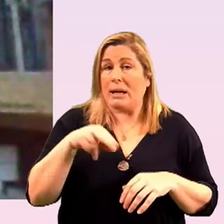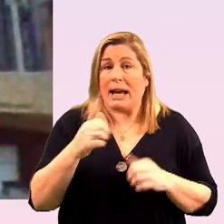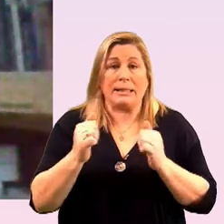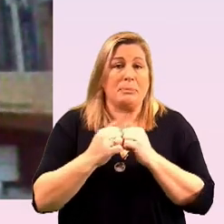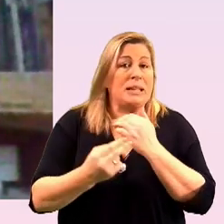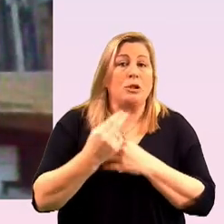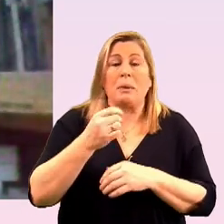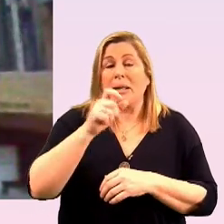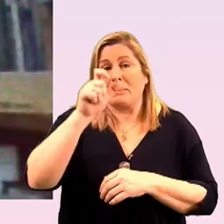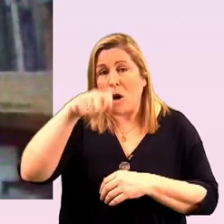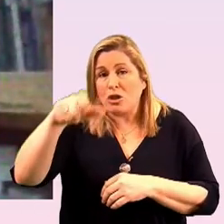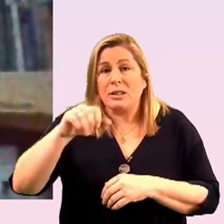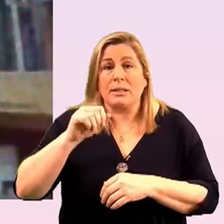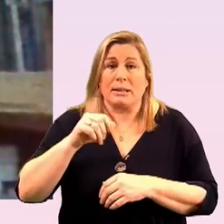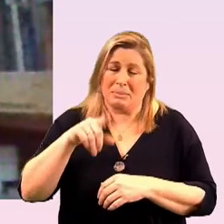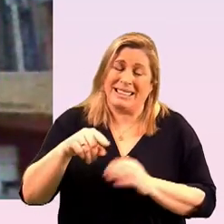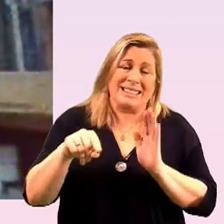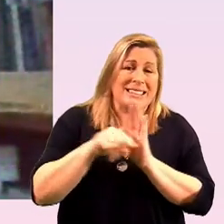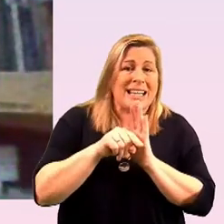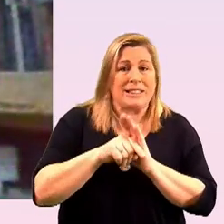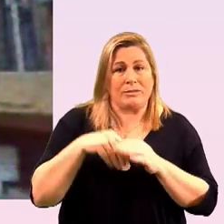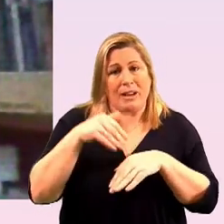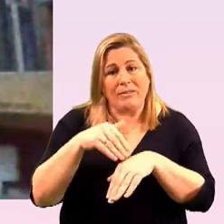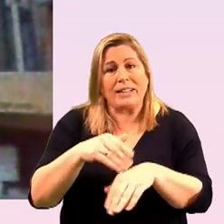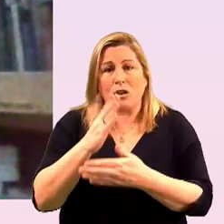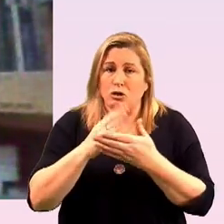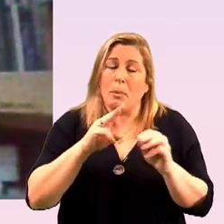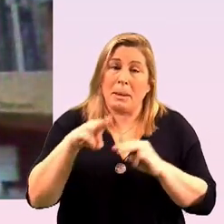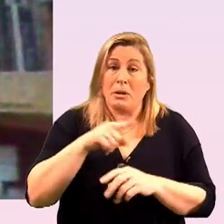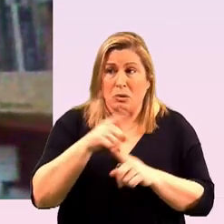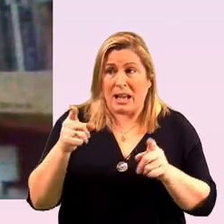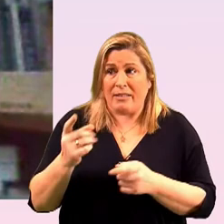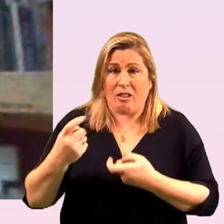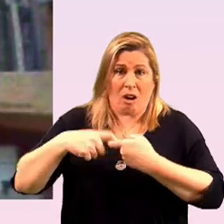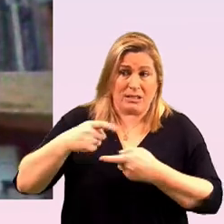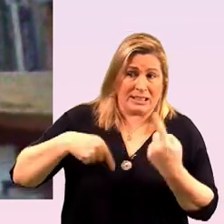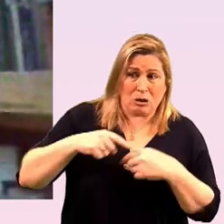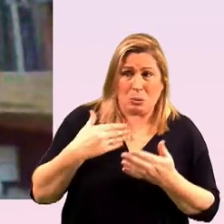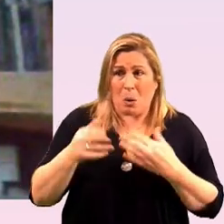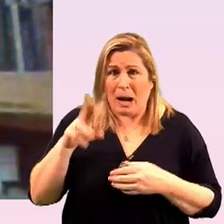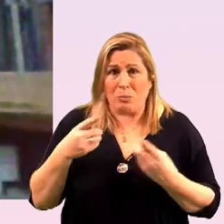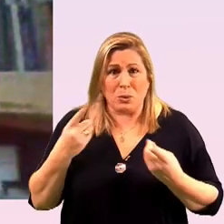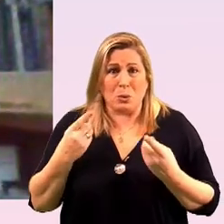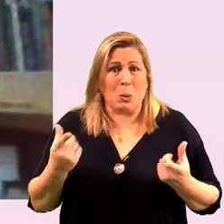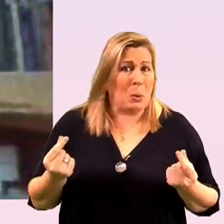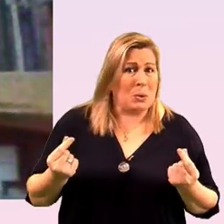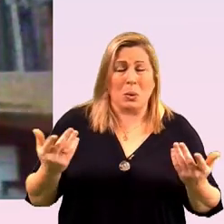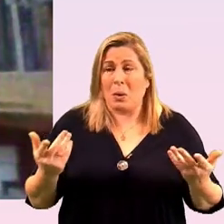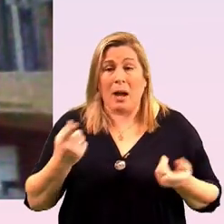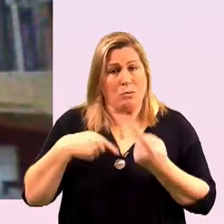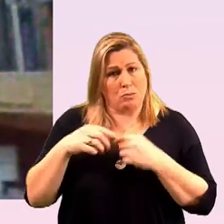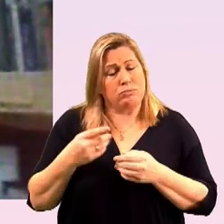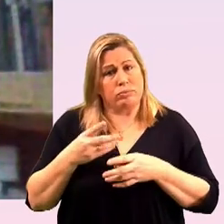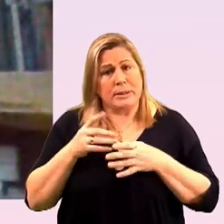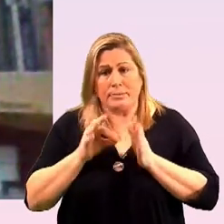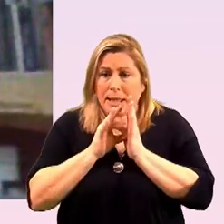its own negative knock-on effect on people. So they have contacted us to ask what they might be able to do or whatever, and we've been able to guide them